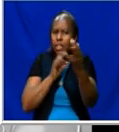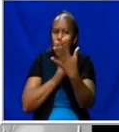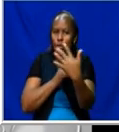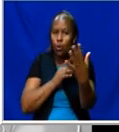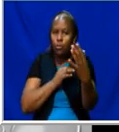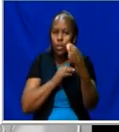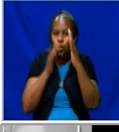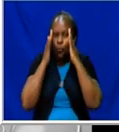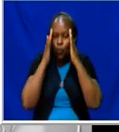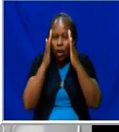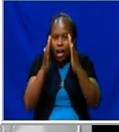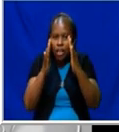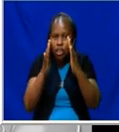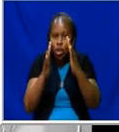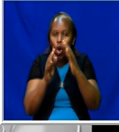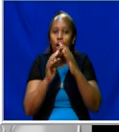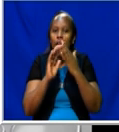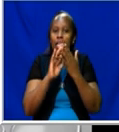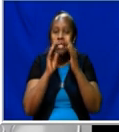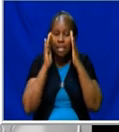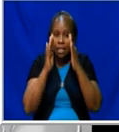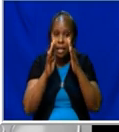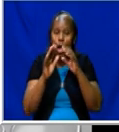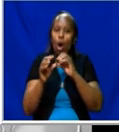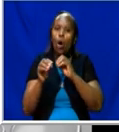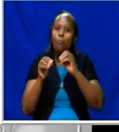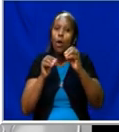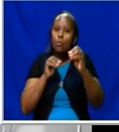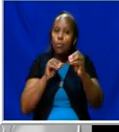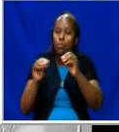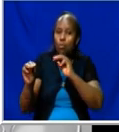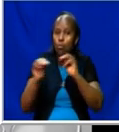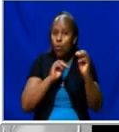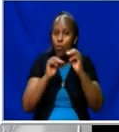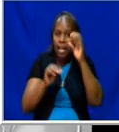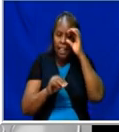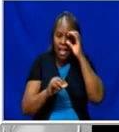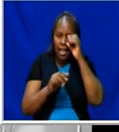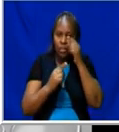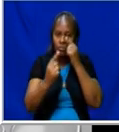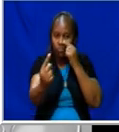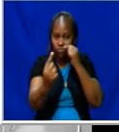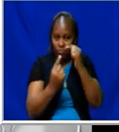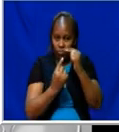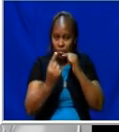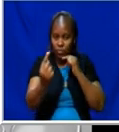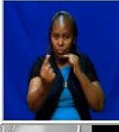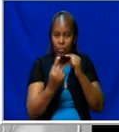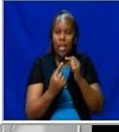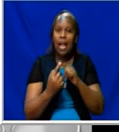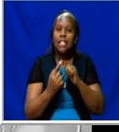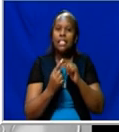focused onto a sharp screen by moving the lens to and fro until a